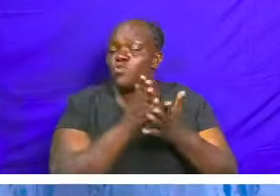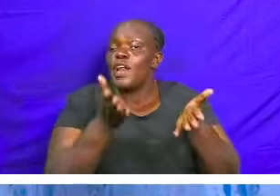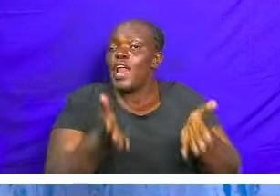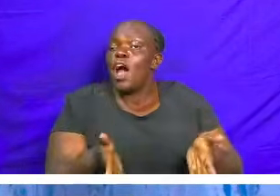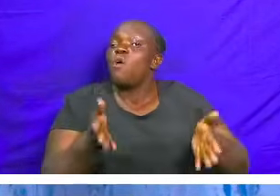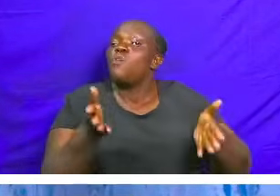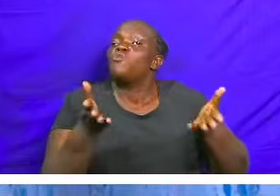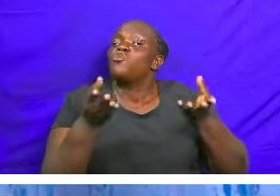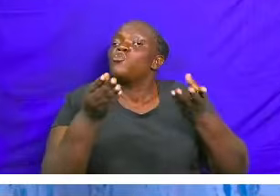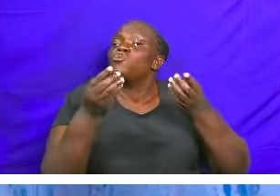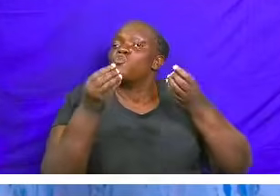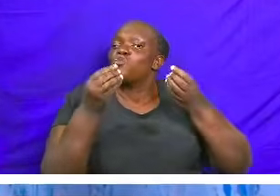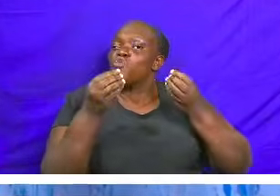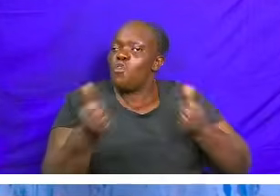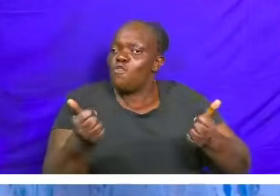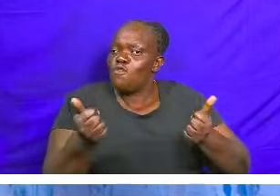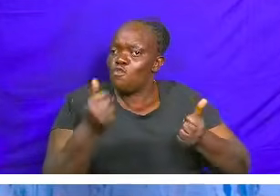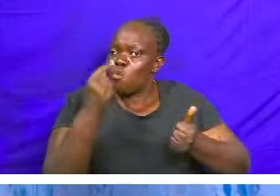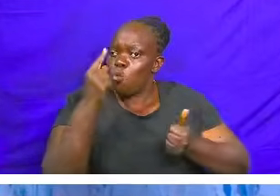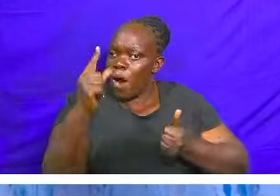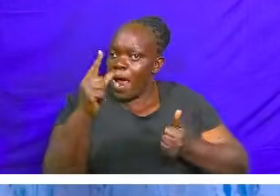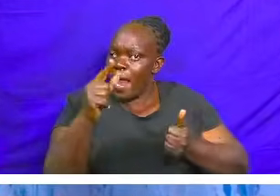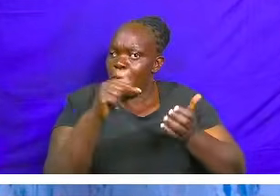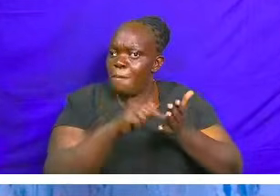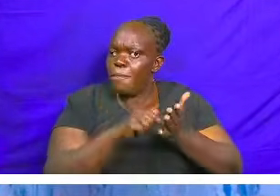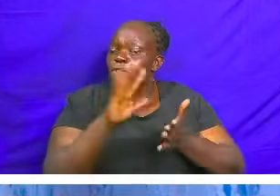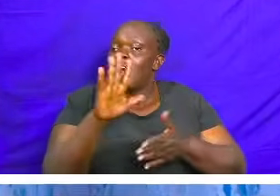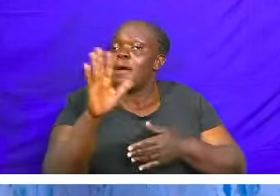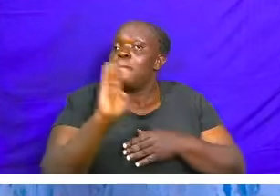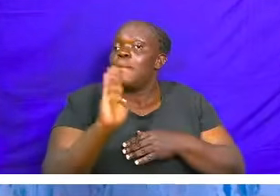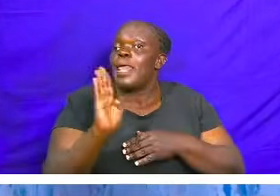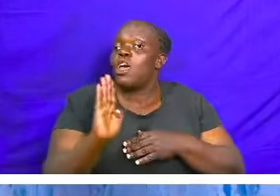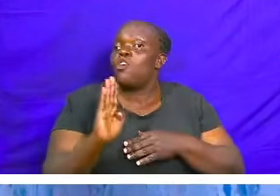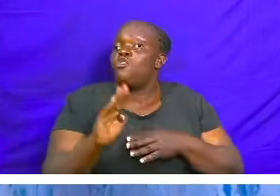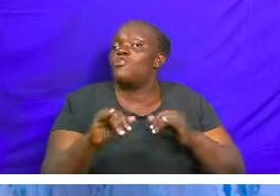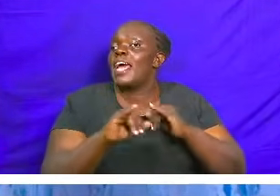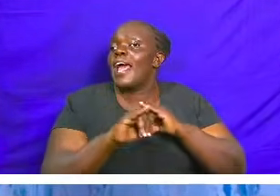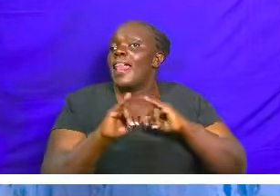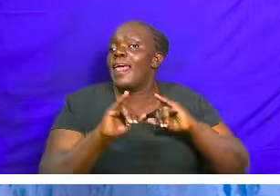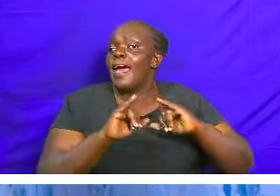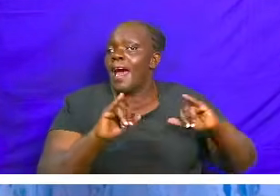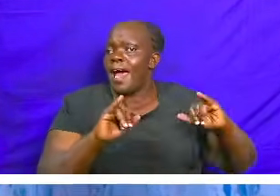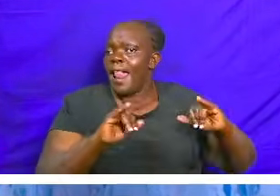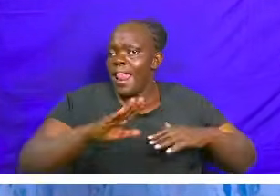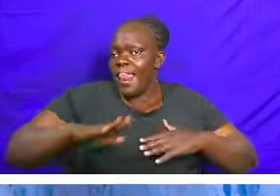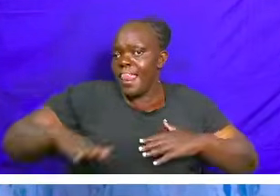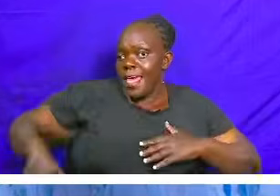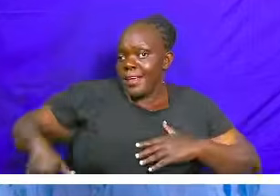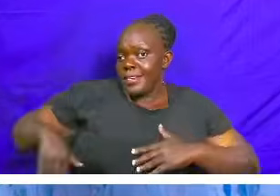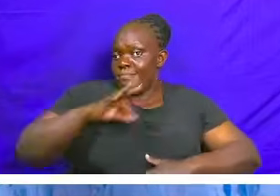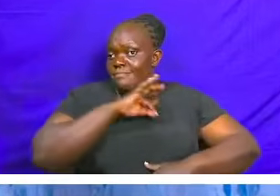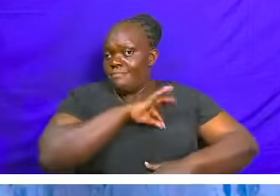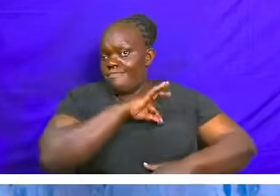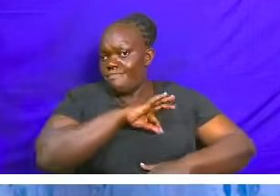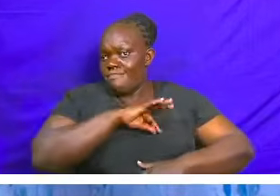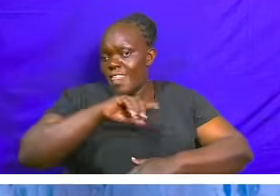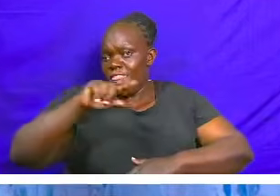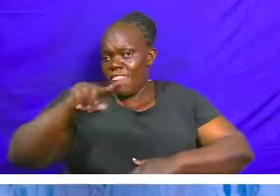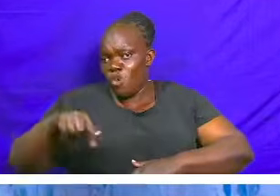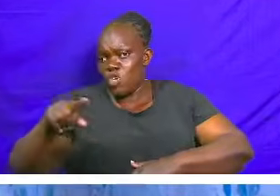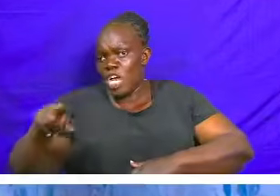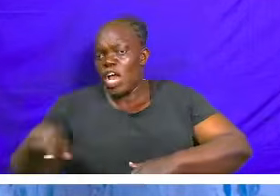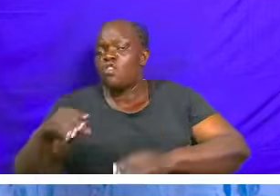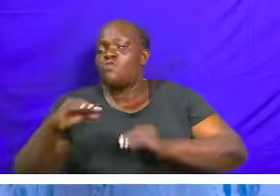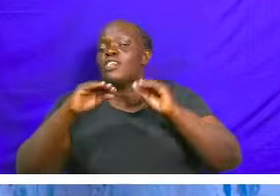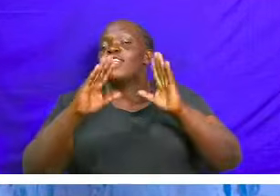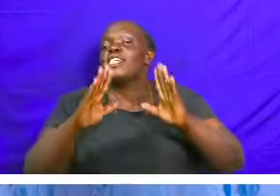to give 1.5 billion shillings to clear delayed allowances for thousands of teachers